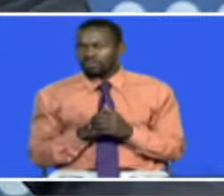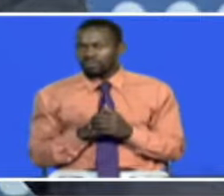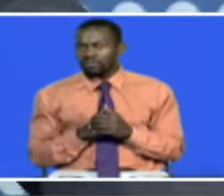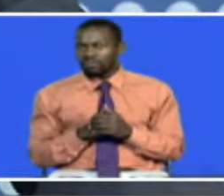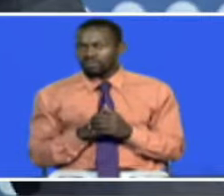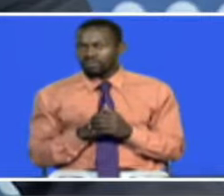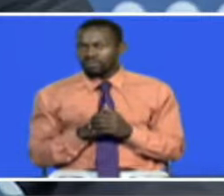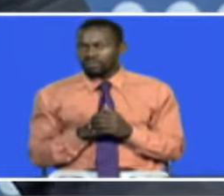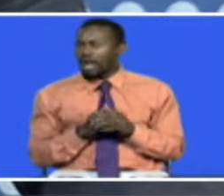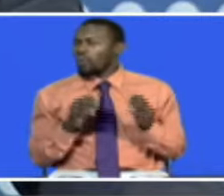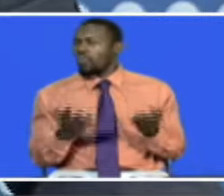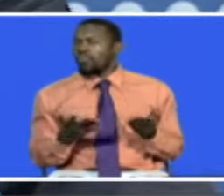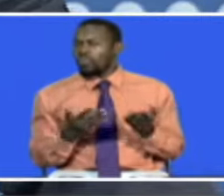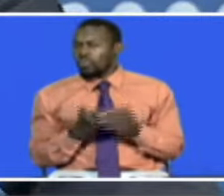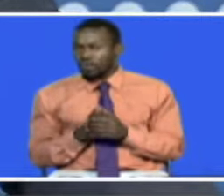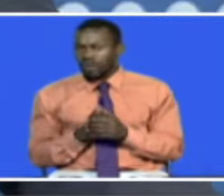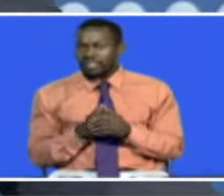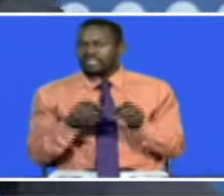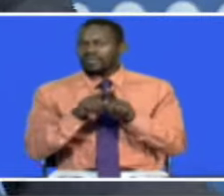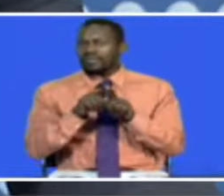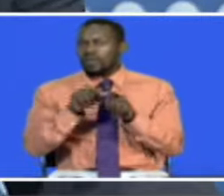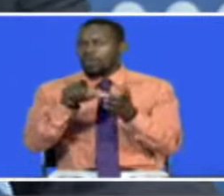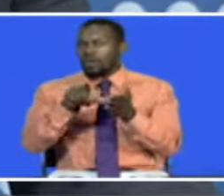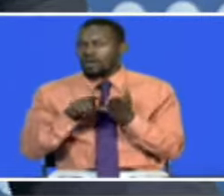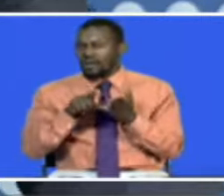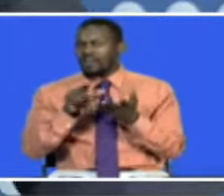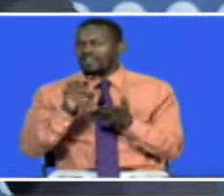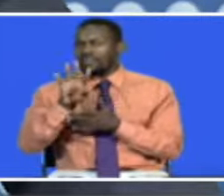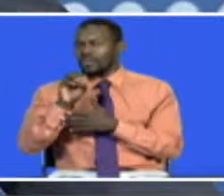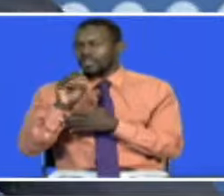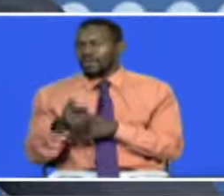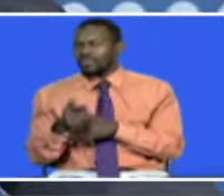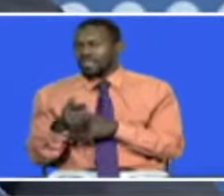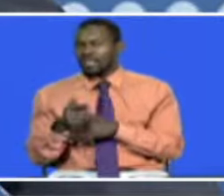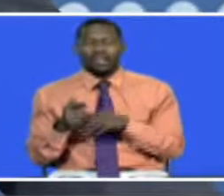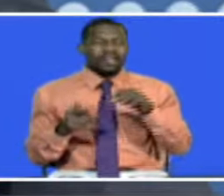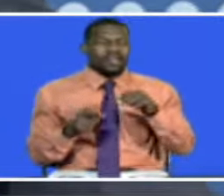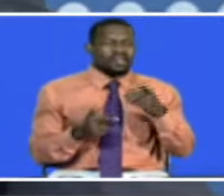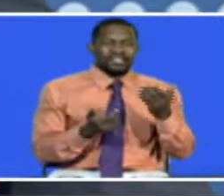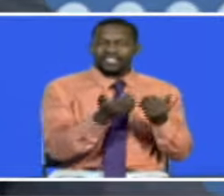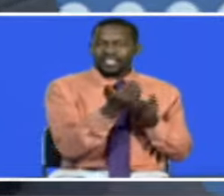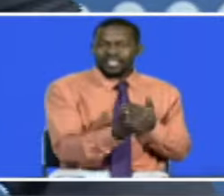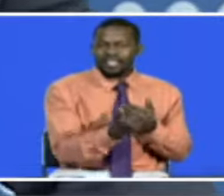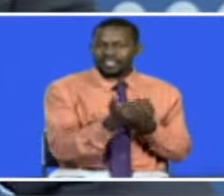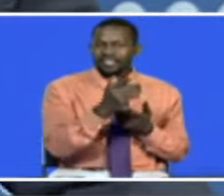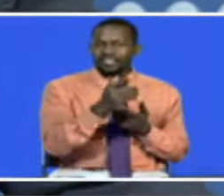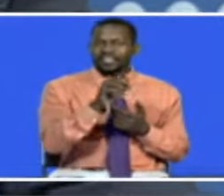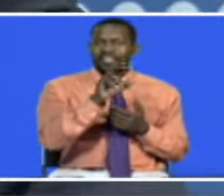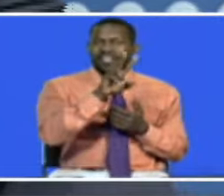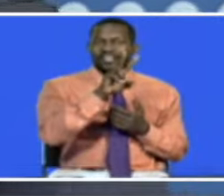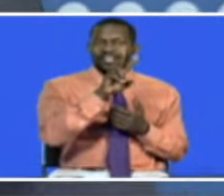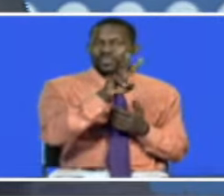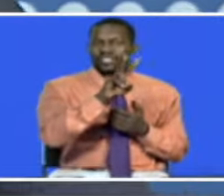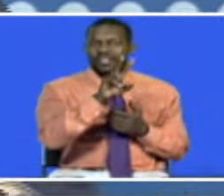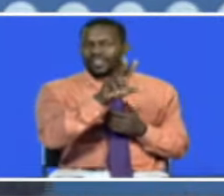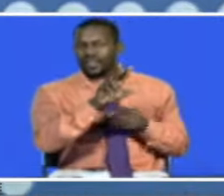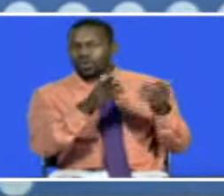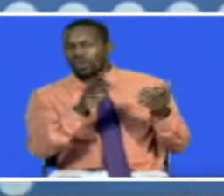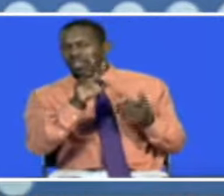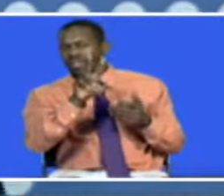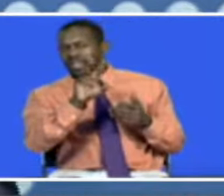40,000. To 40,000, and we can't get it. But someone who's 23 and 30 years old can go to the bank and get 600 million. Not